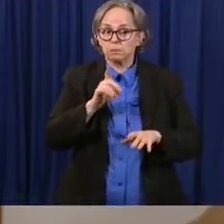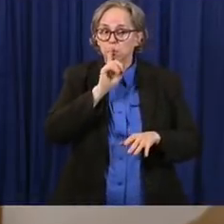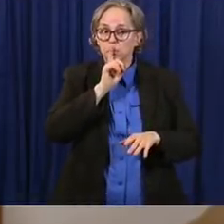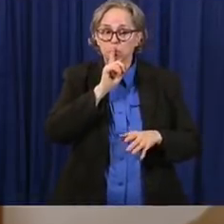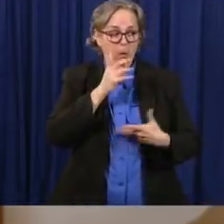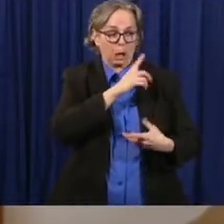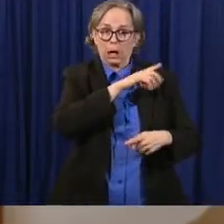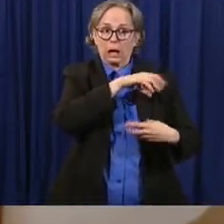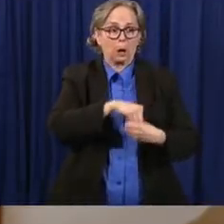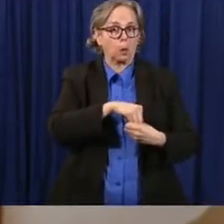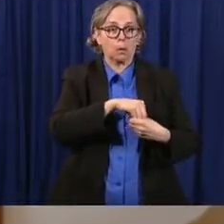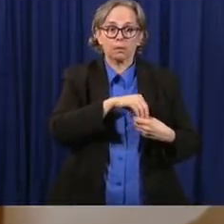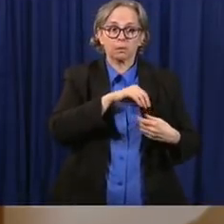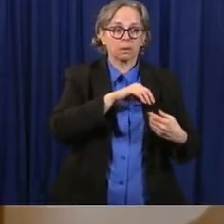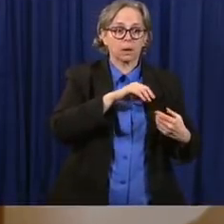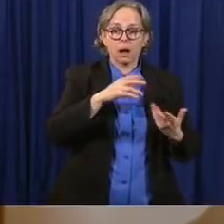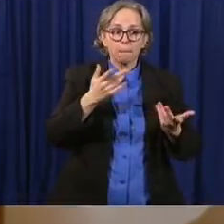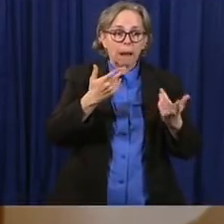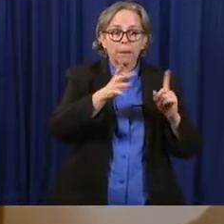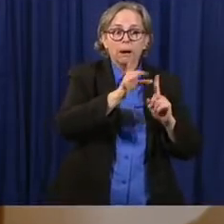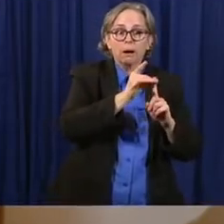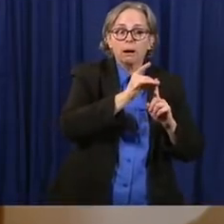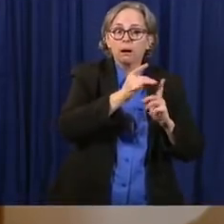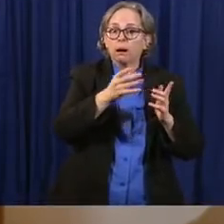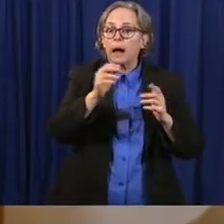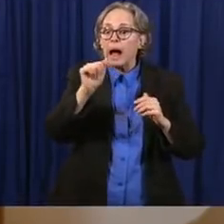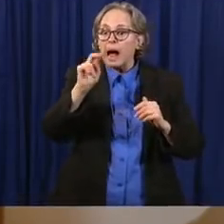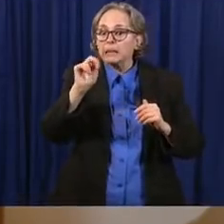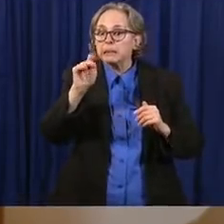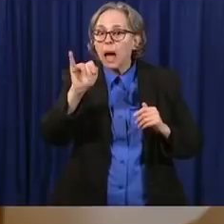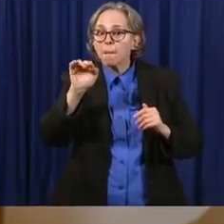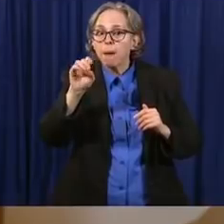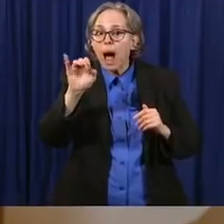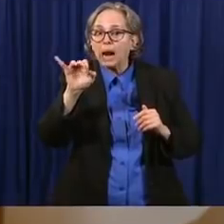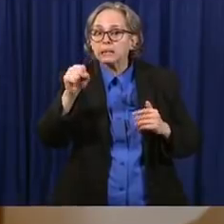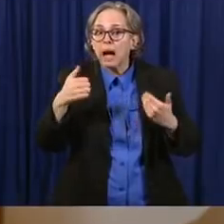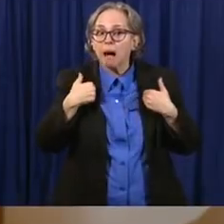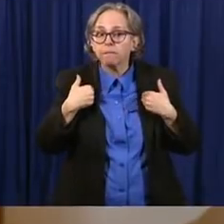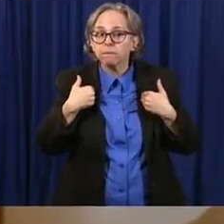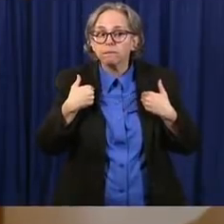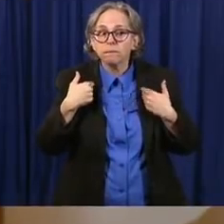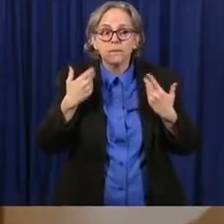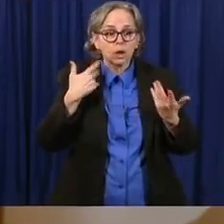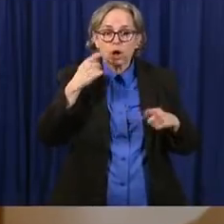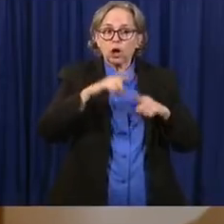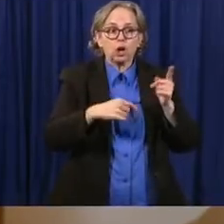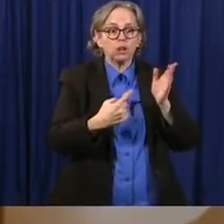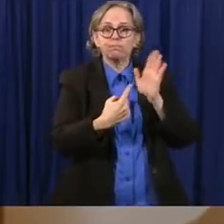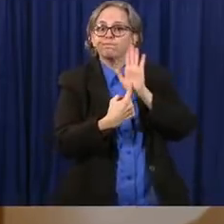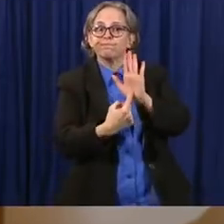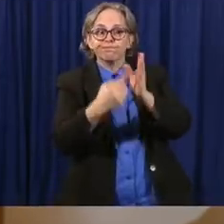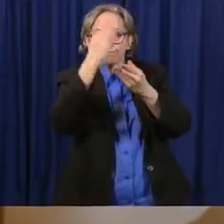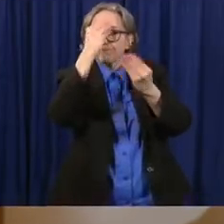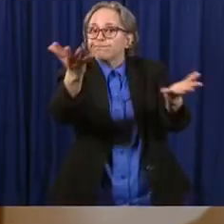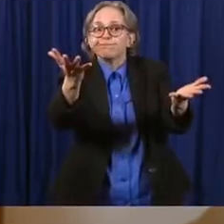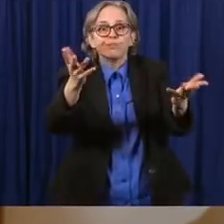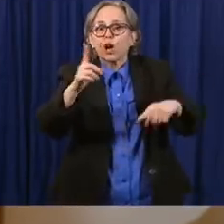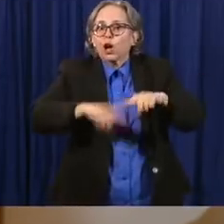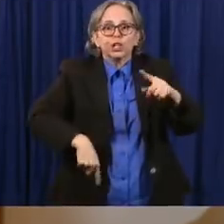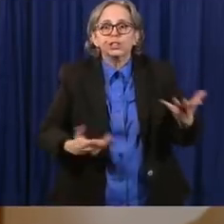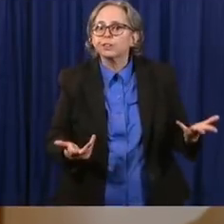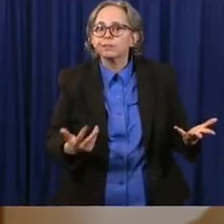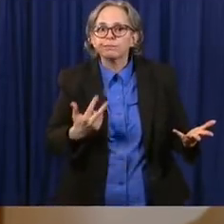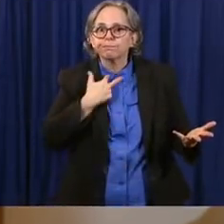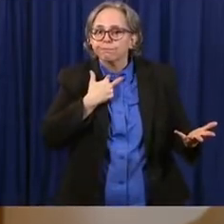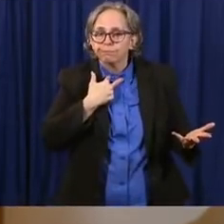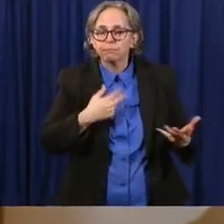positive for antibodies that they had not, if they had not previously had a lab test confirming the presence of